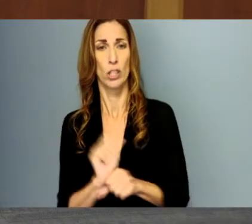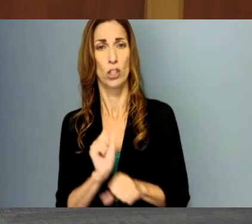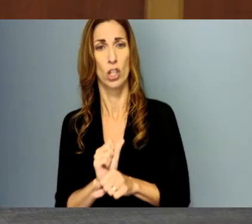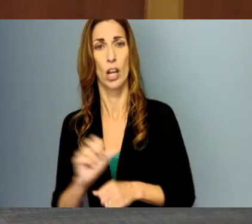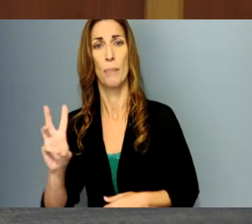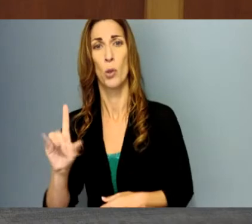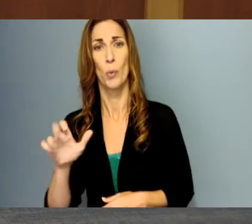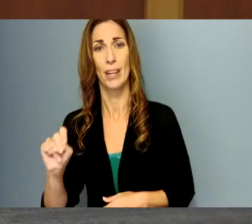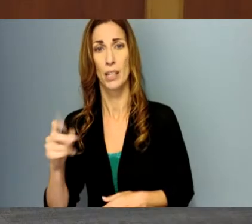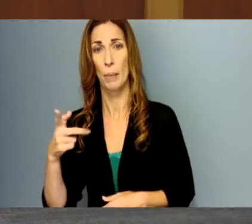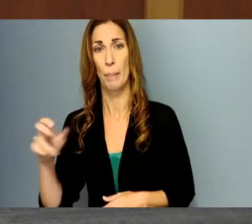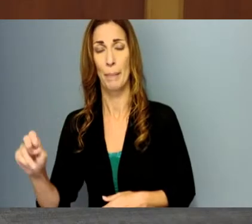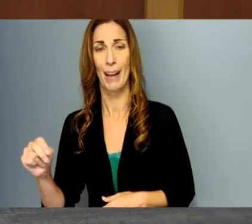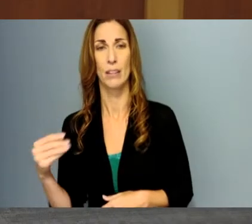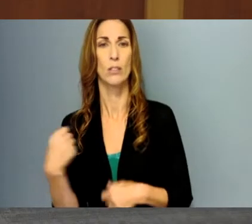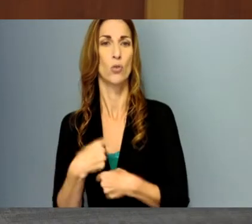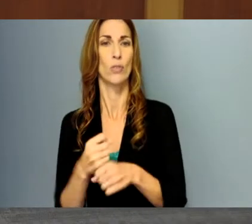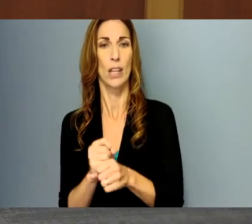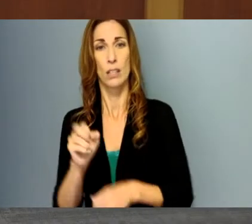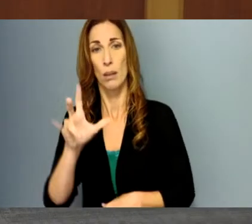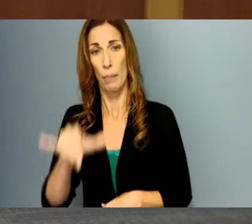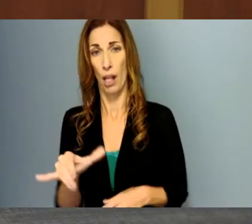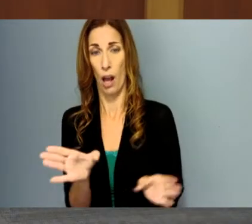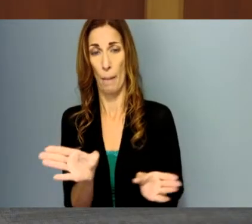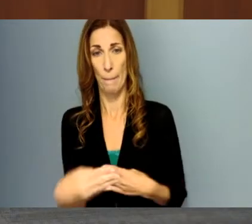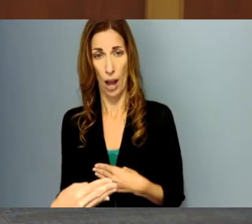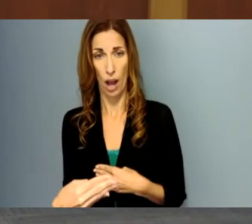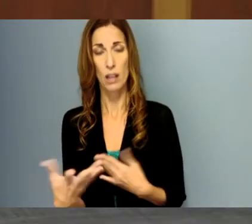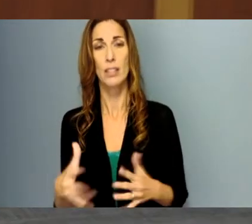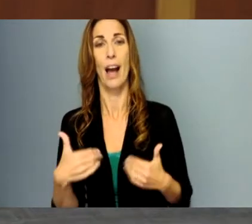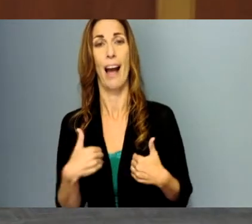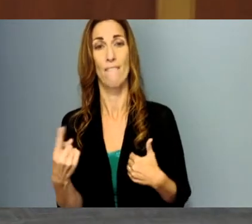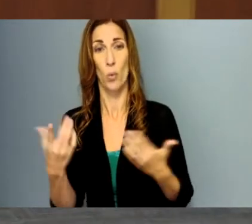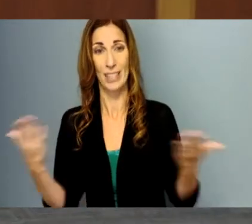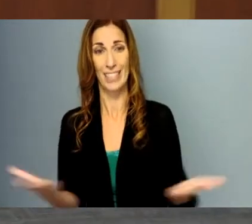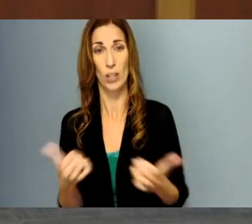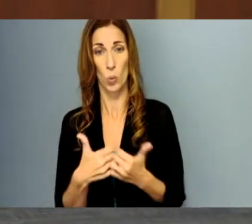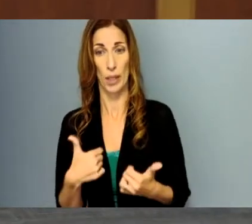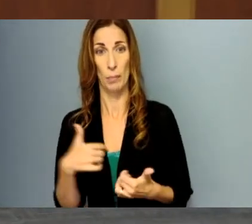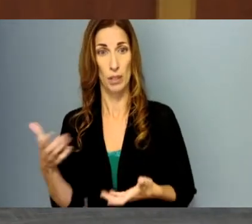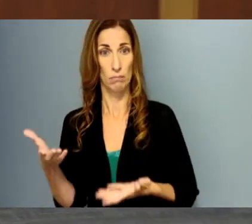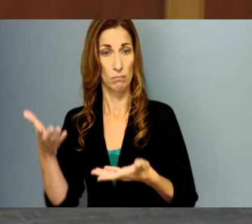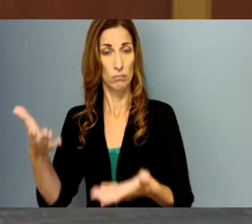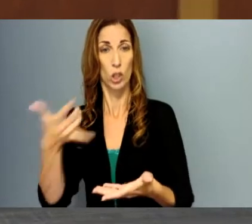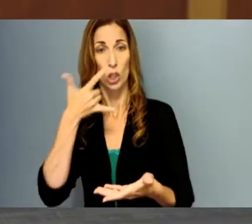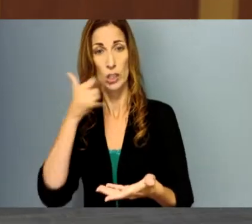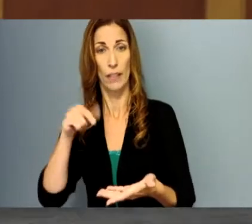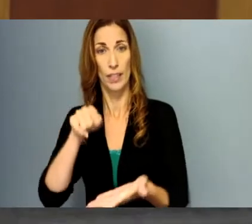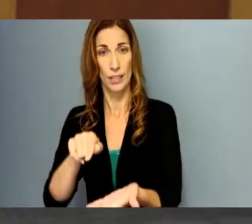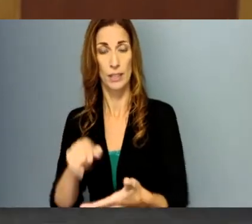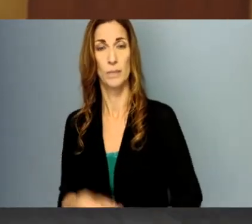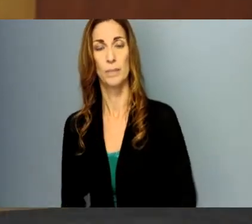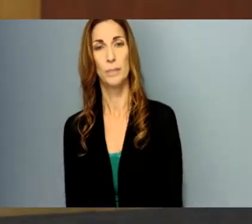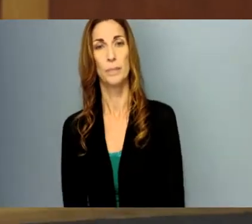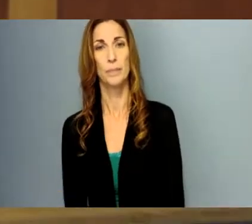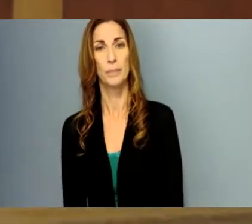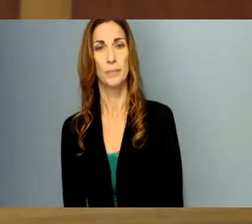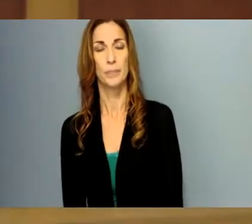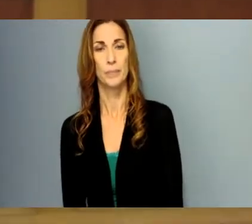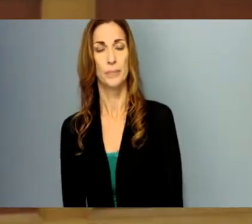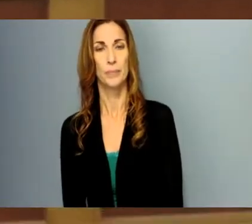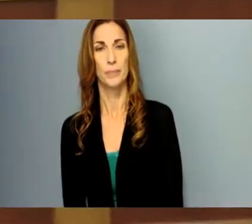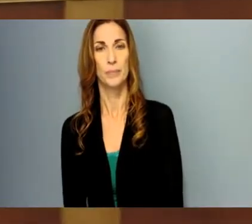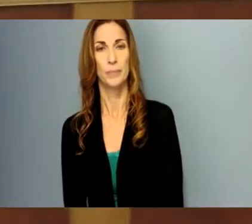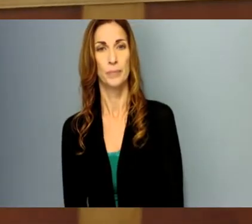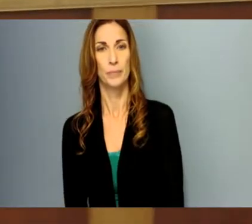Penn, to create a supply box. I have one here on my lap. Looks like this. Here's a